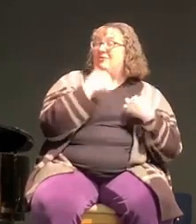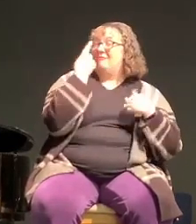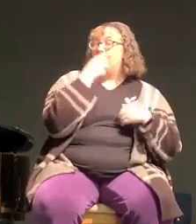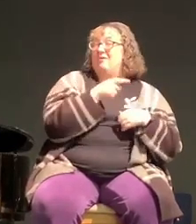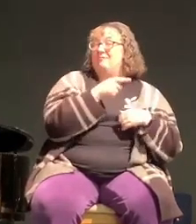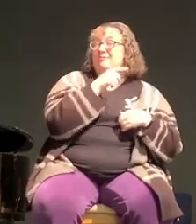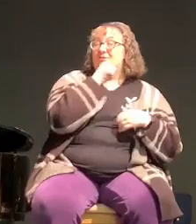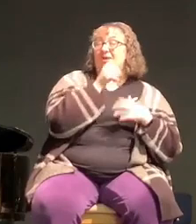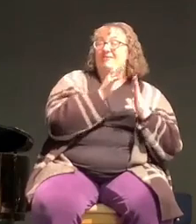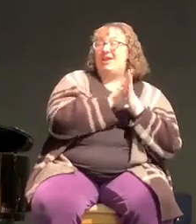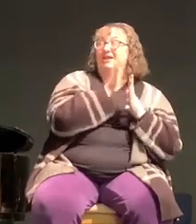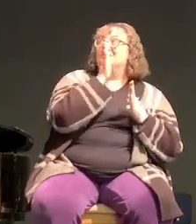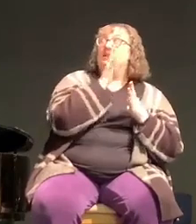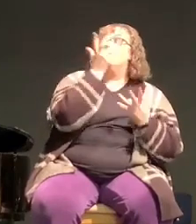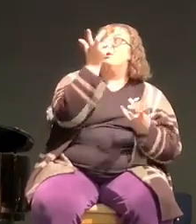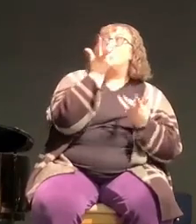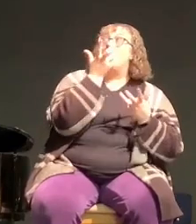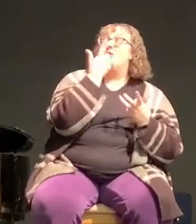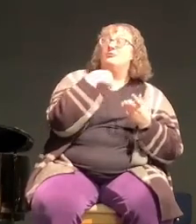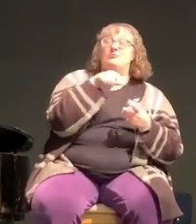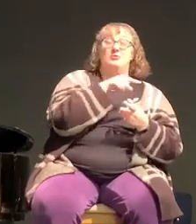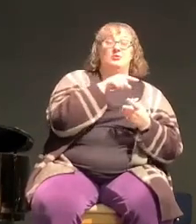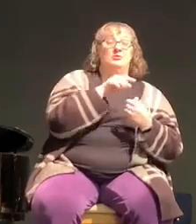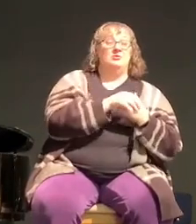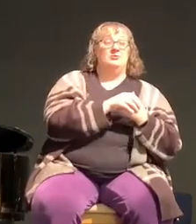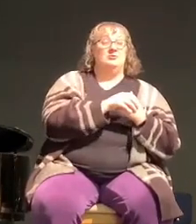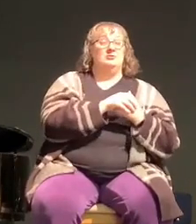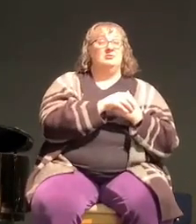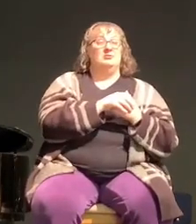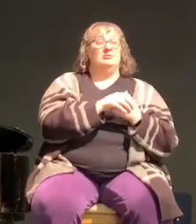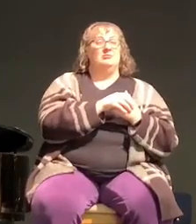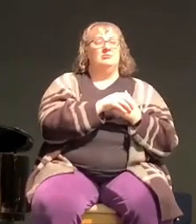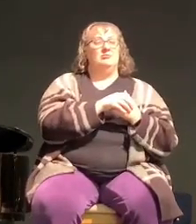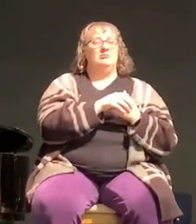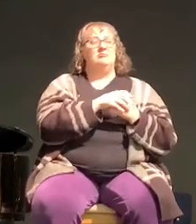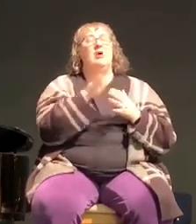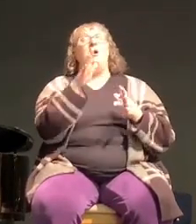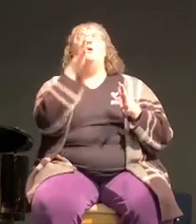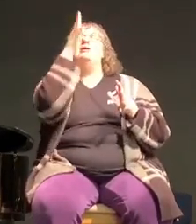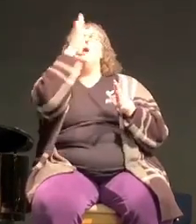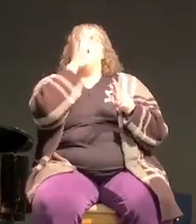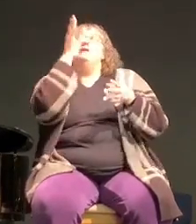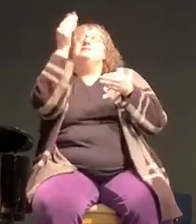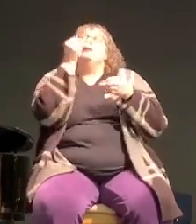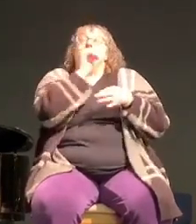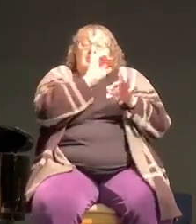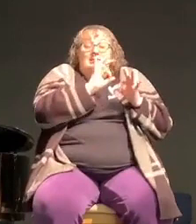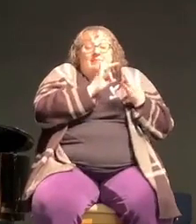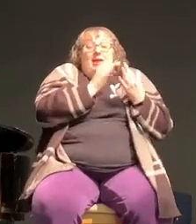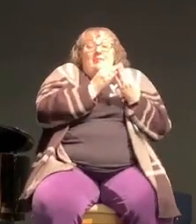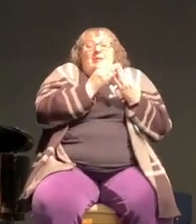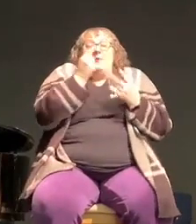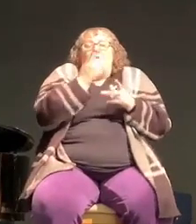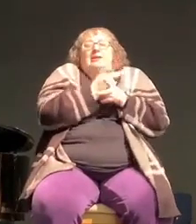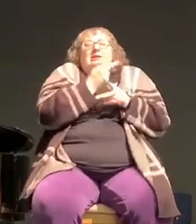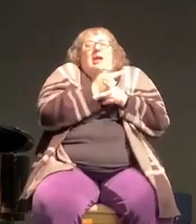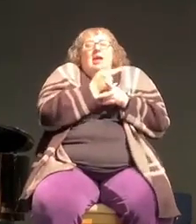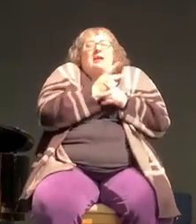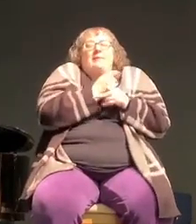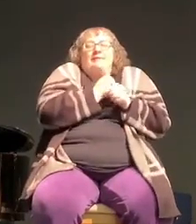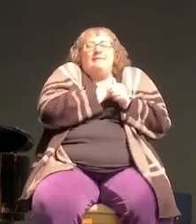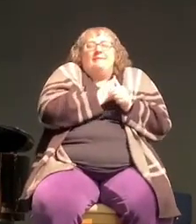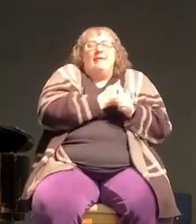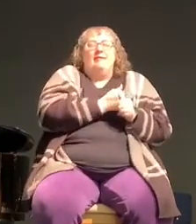even ask God what he wants from you. We get in this trap of, well, God has given me this family that I need to take care of them and follow